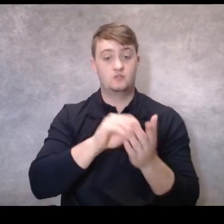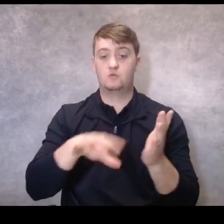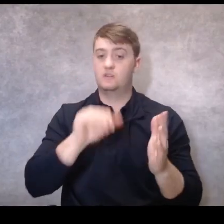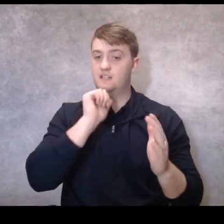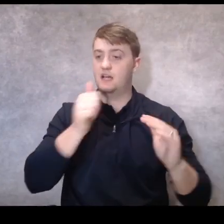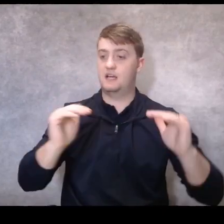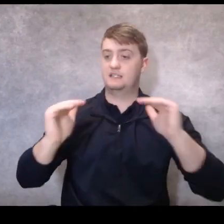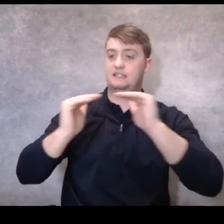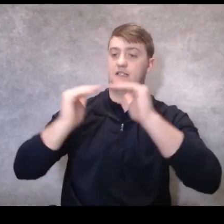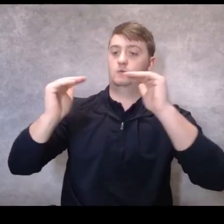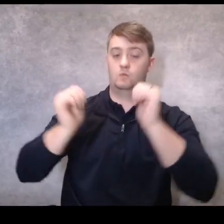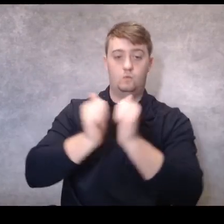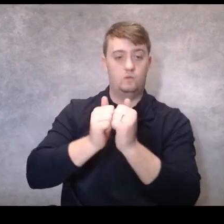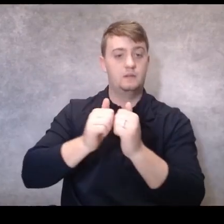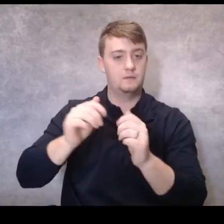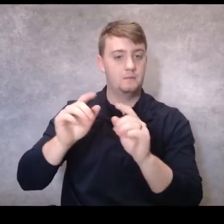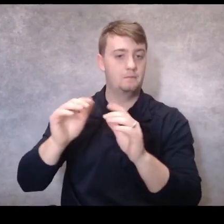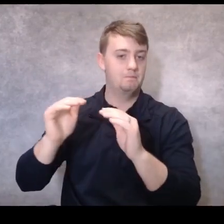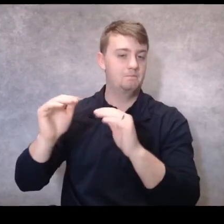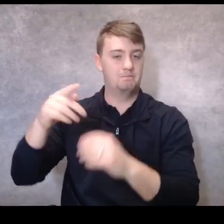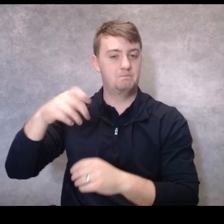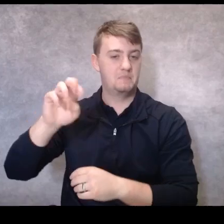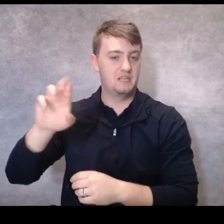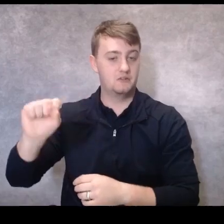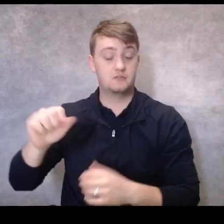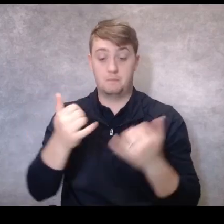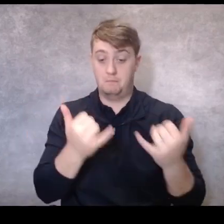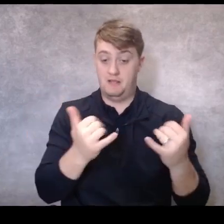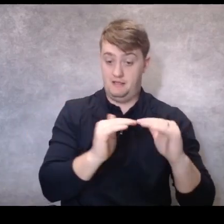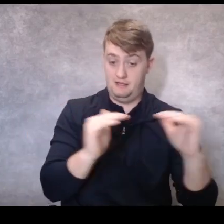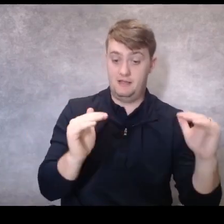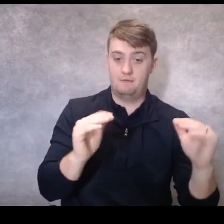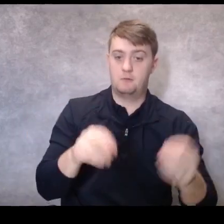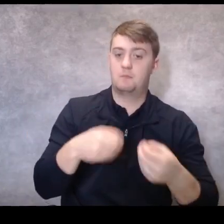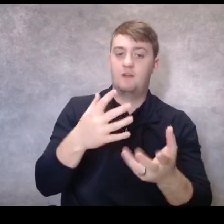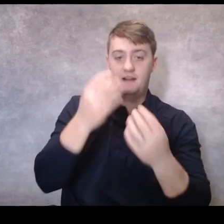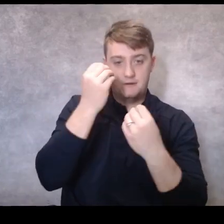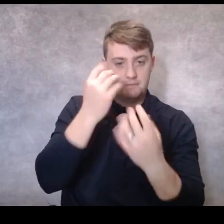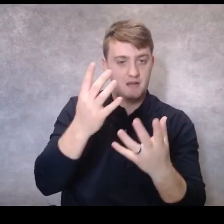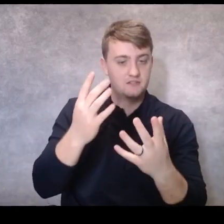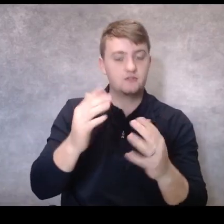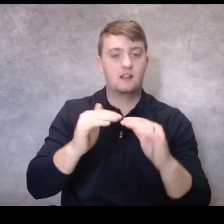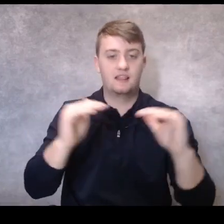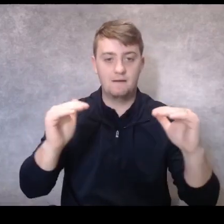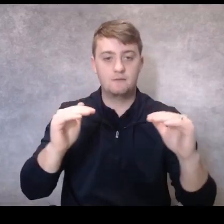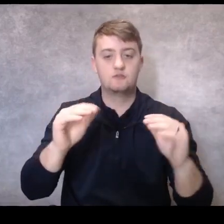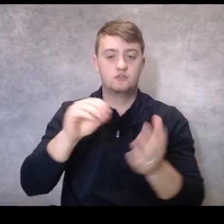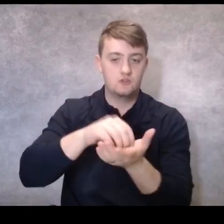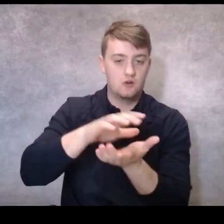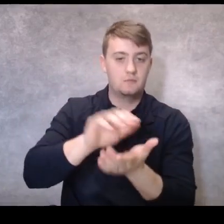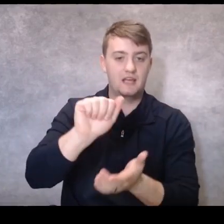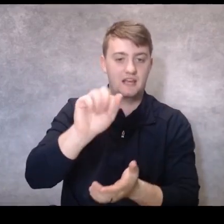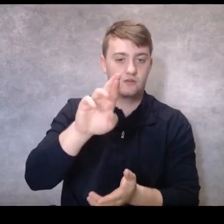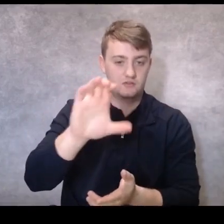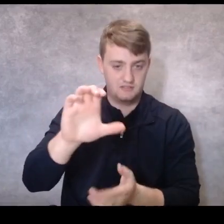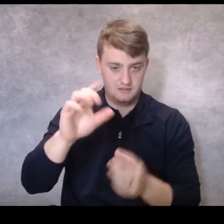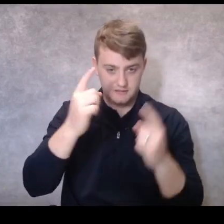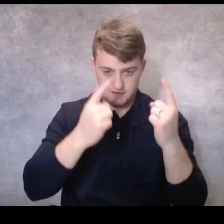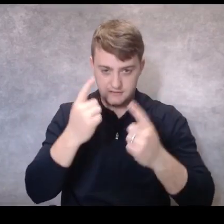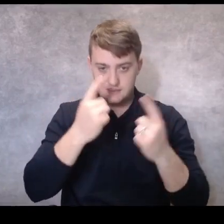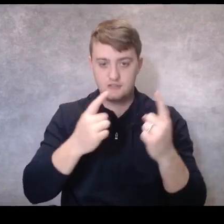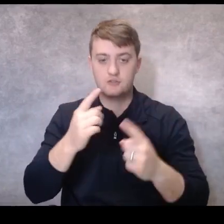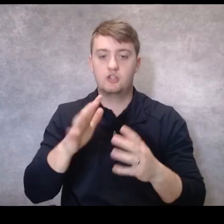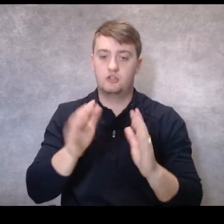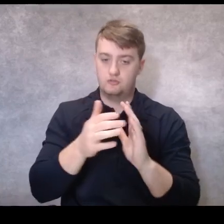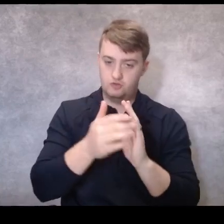If the student is not commensurate with peers, the present levels provide information and data documenting the ARC